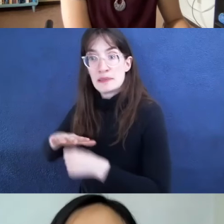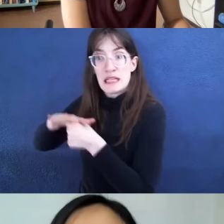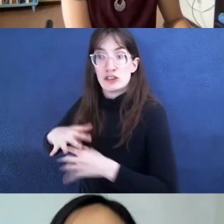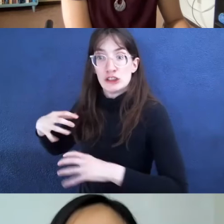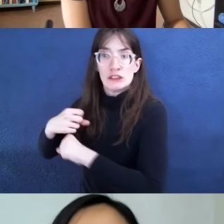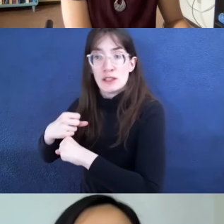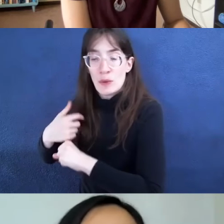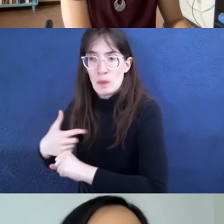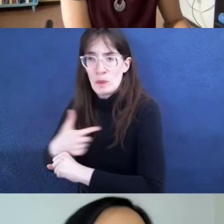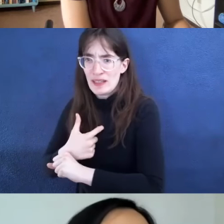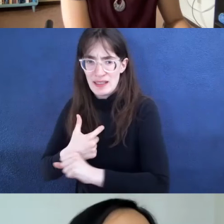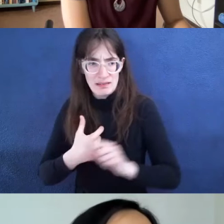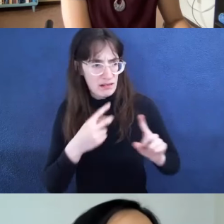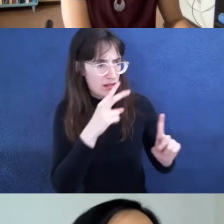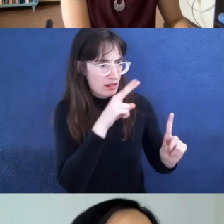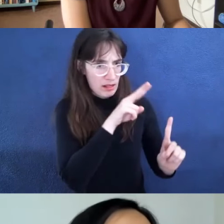arises?